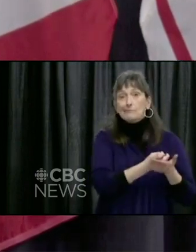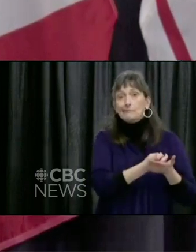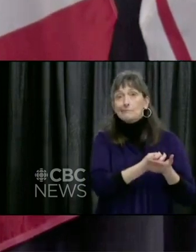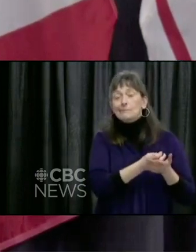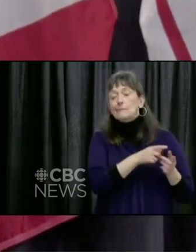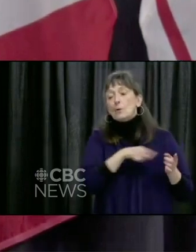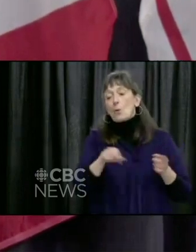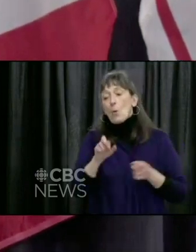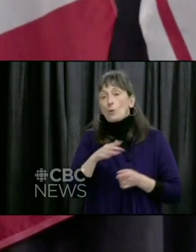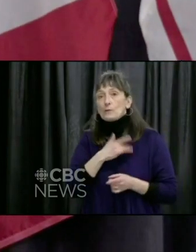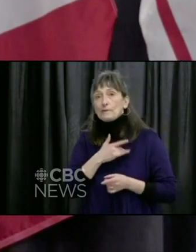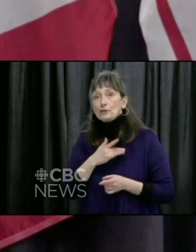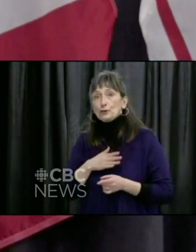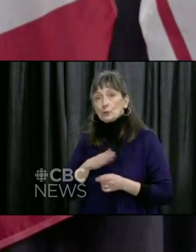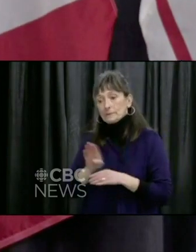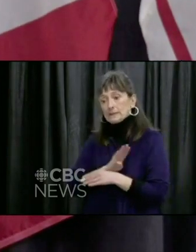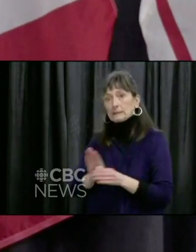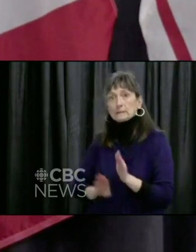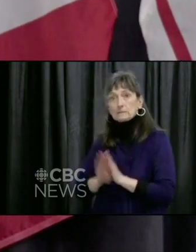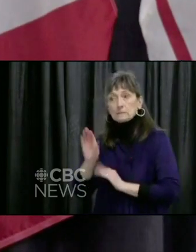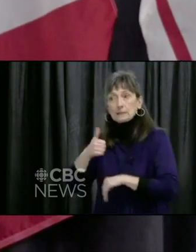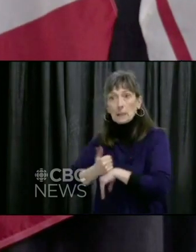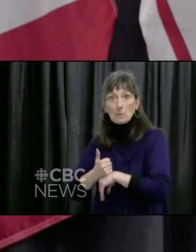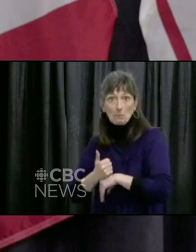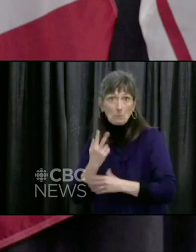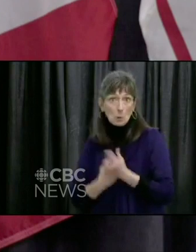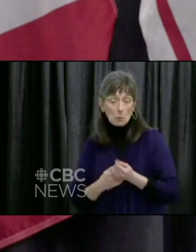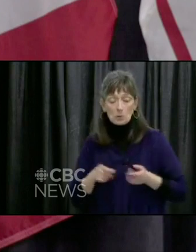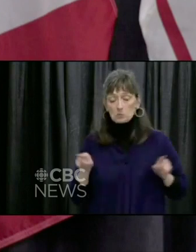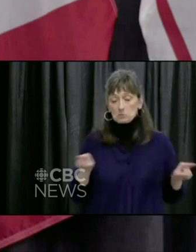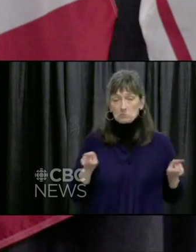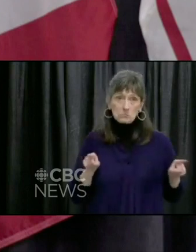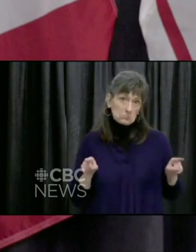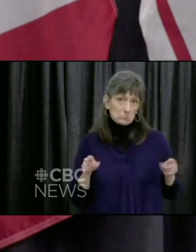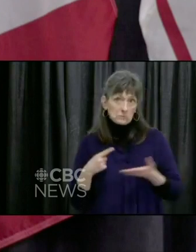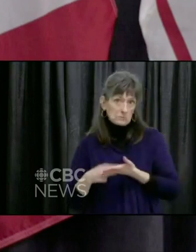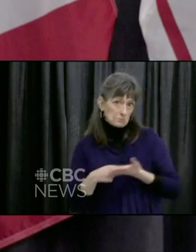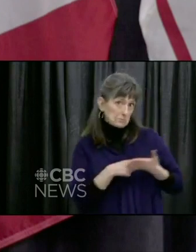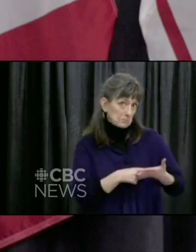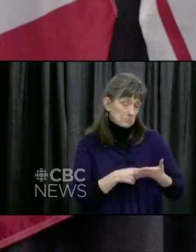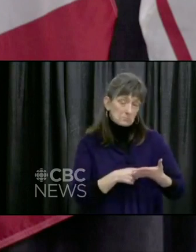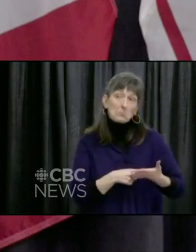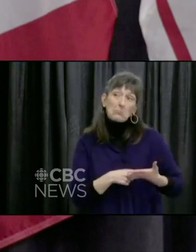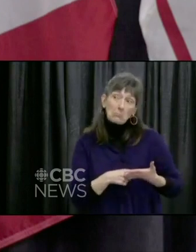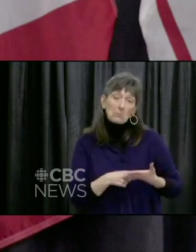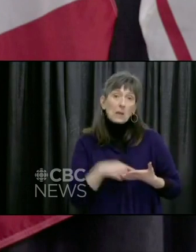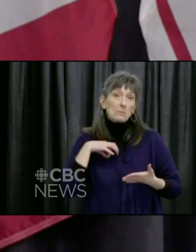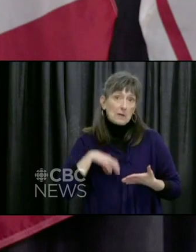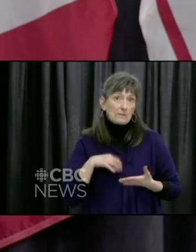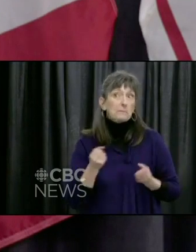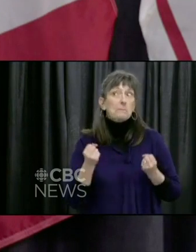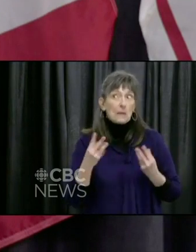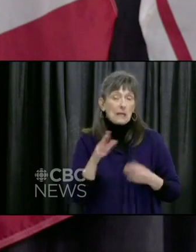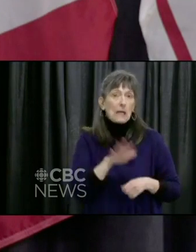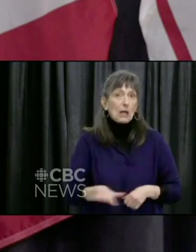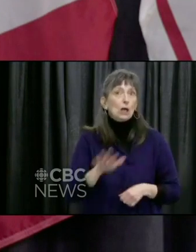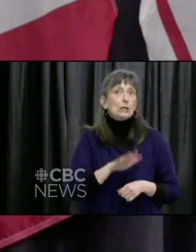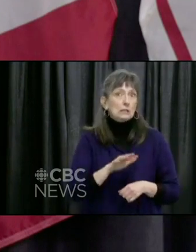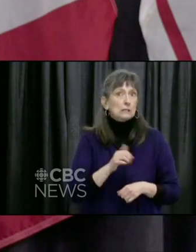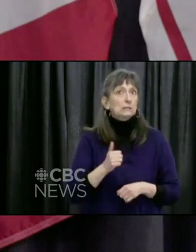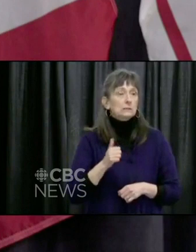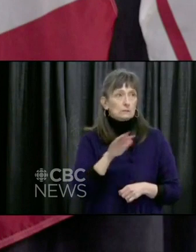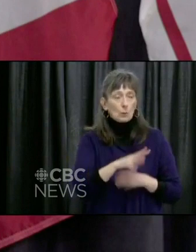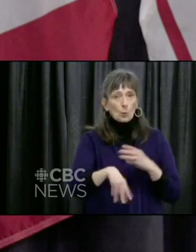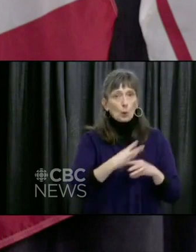these elements. We see this as a tool. It's certainly been used in jurisdictions that have been touted